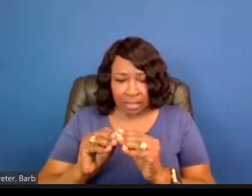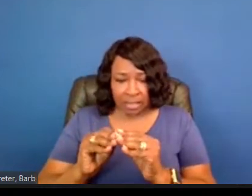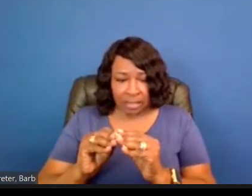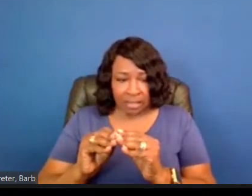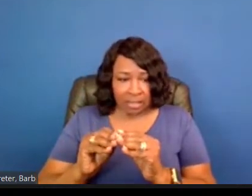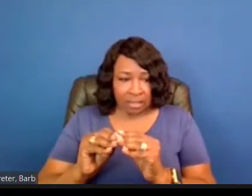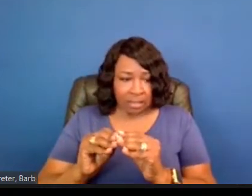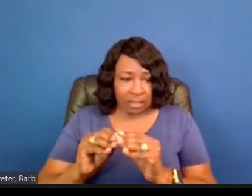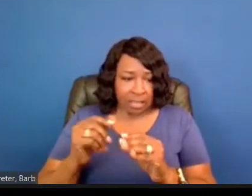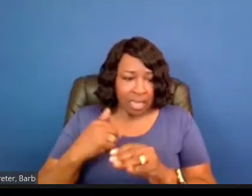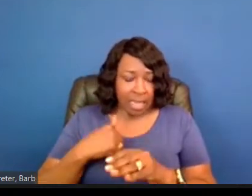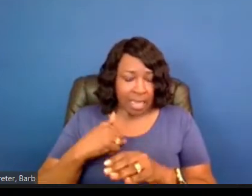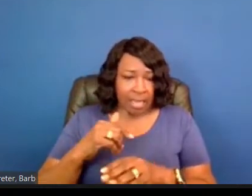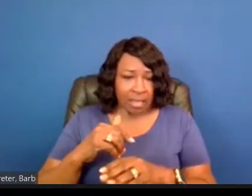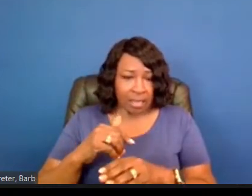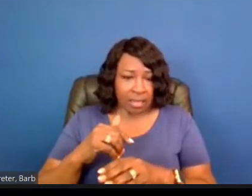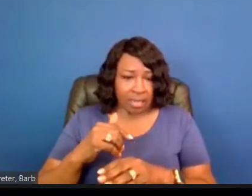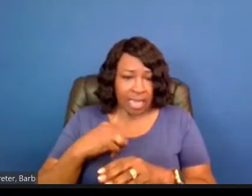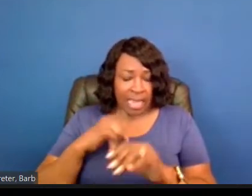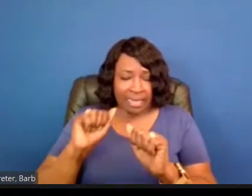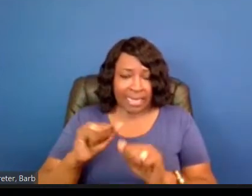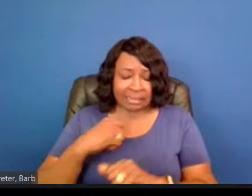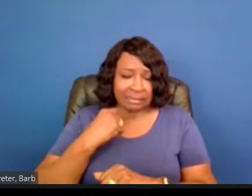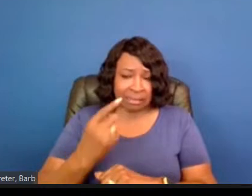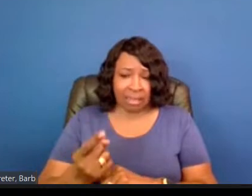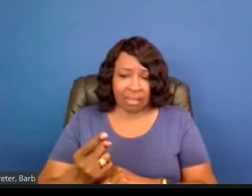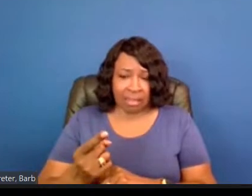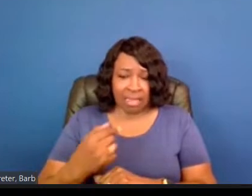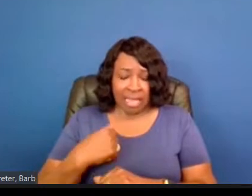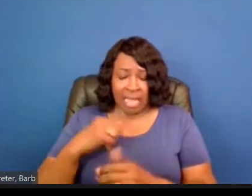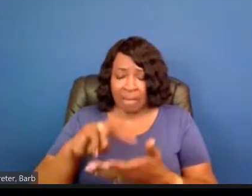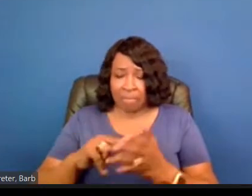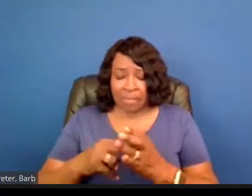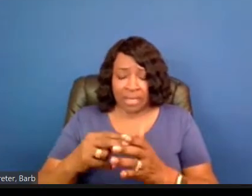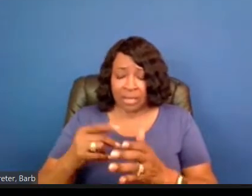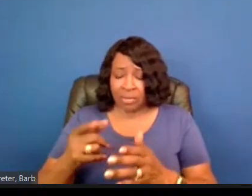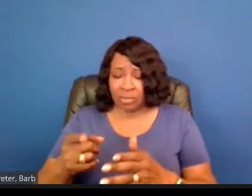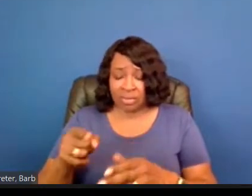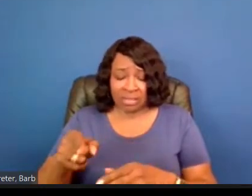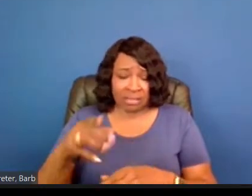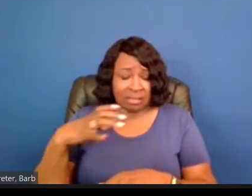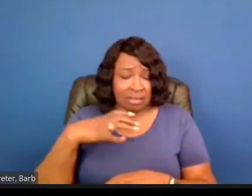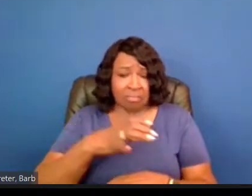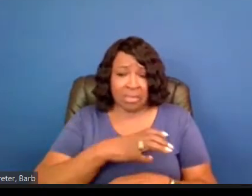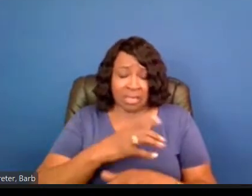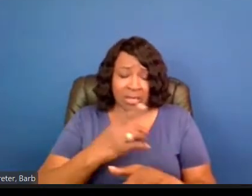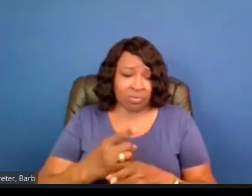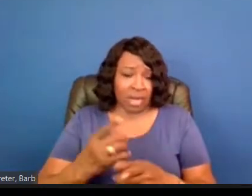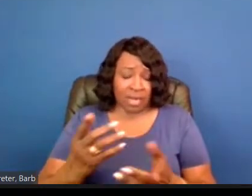the, I can just tell it. I mean, we're on the committee. Do